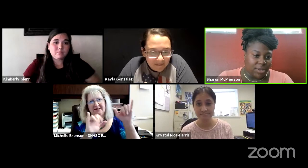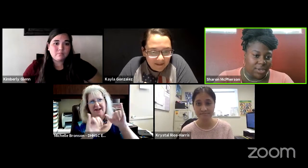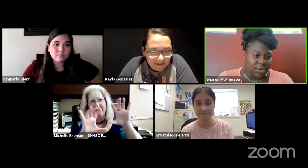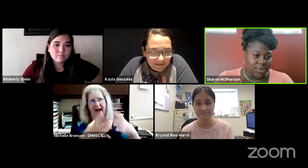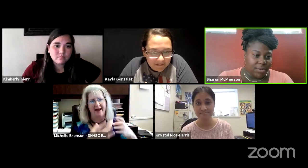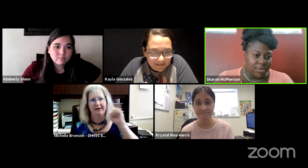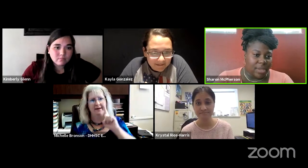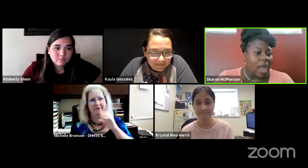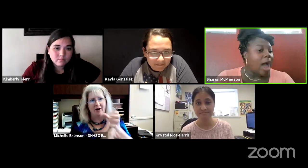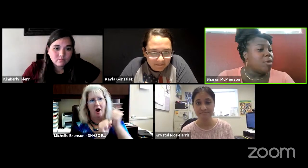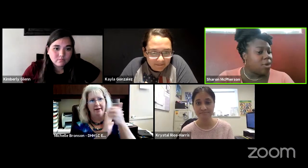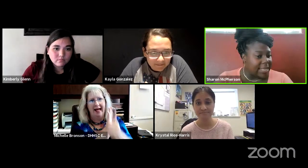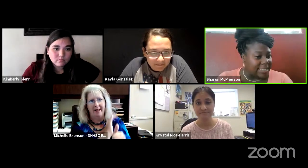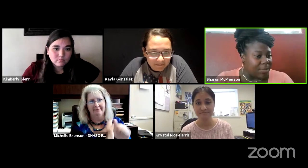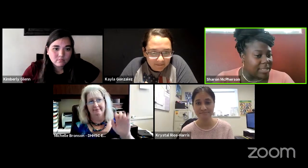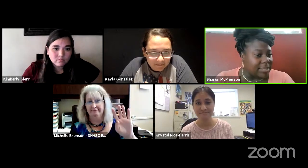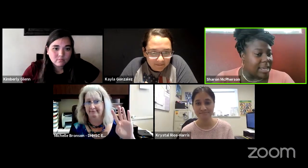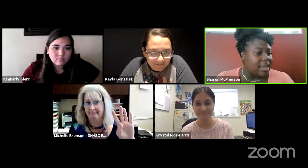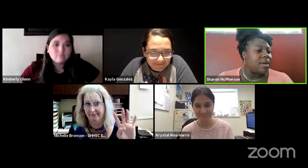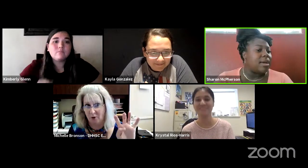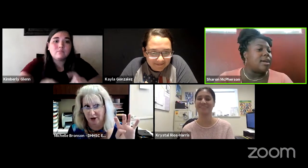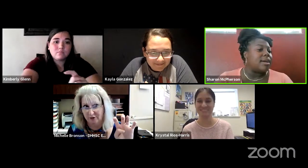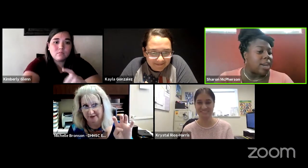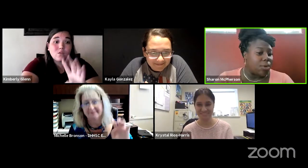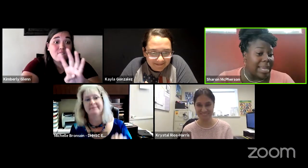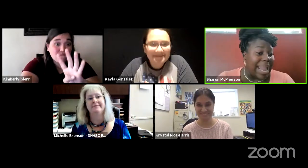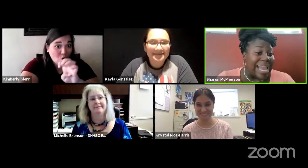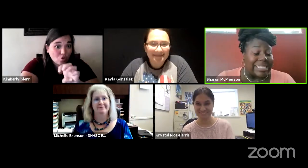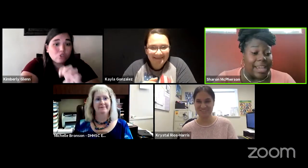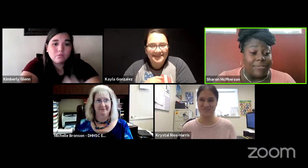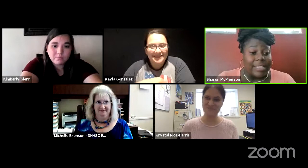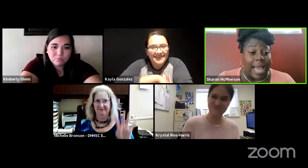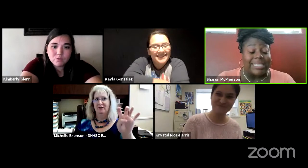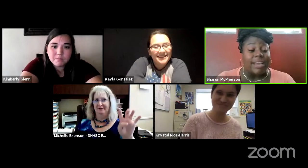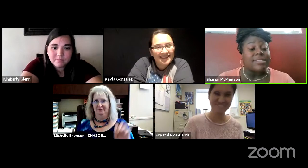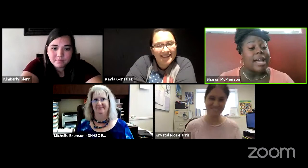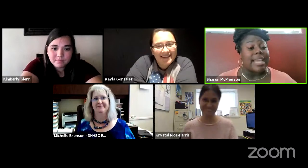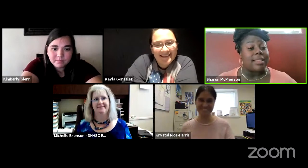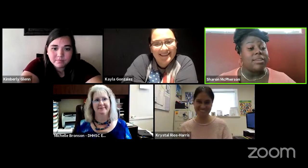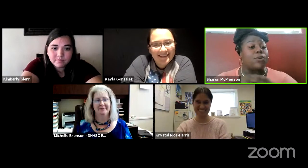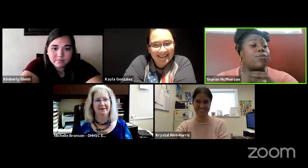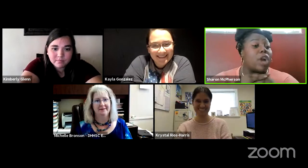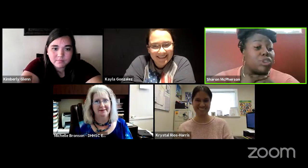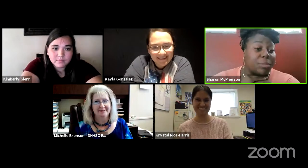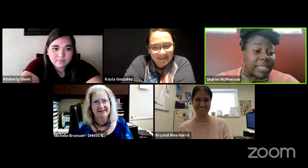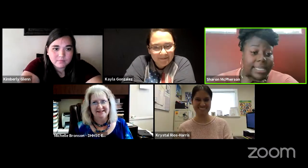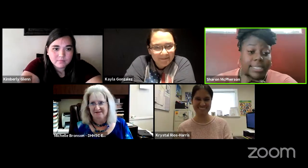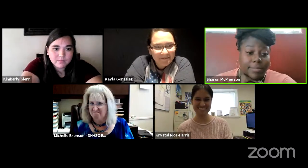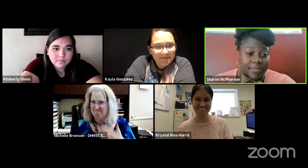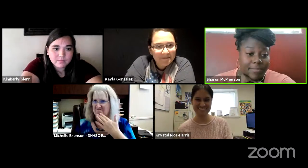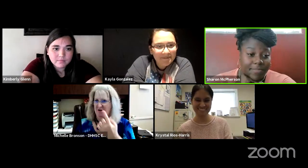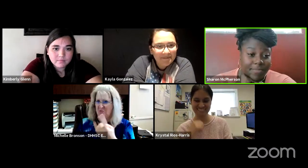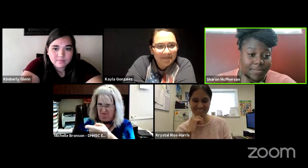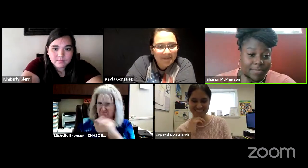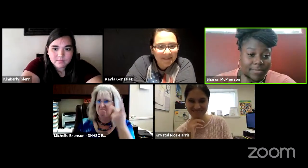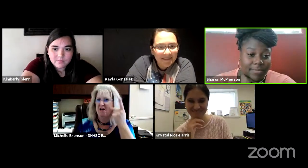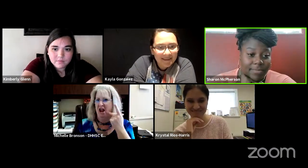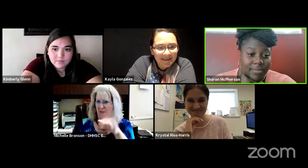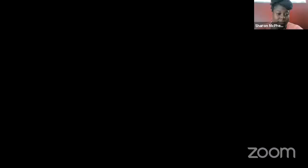Michelle, it's on you. I'm going to go ahead and stay with the same category. Deaf's Got Talent for 400, please.